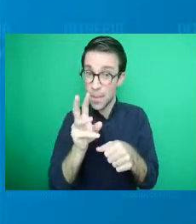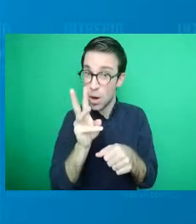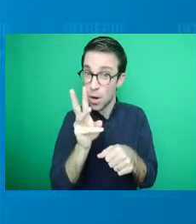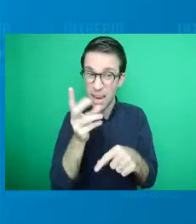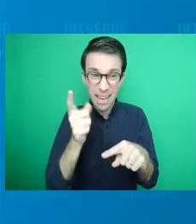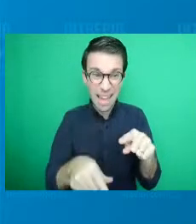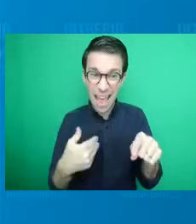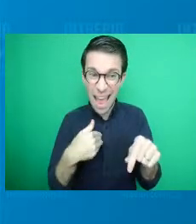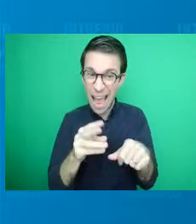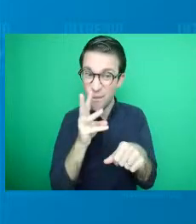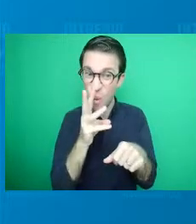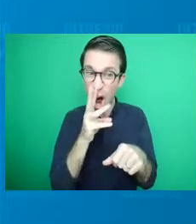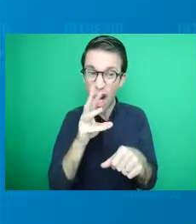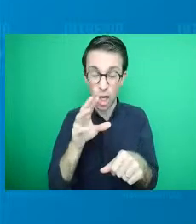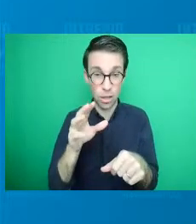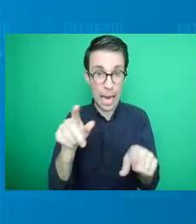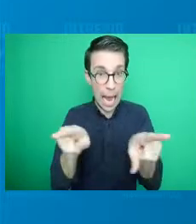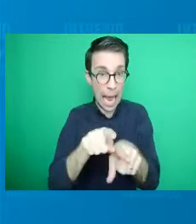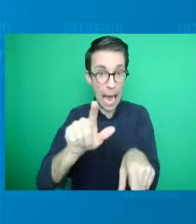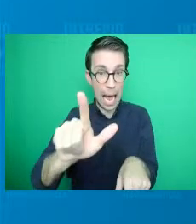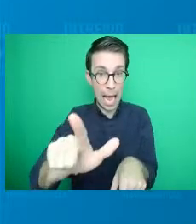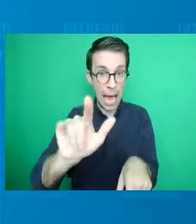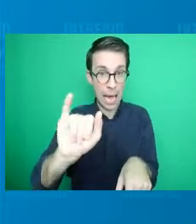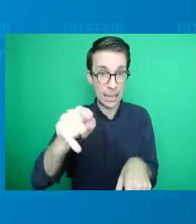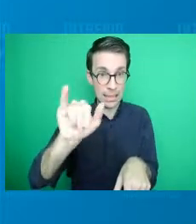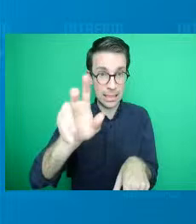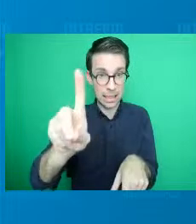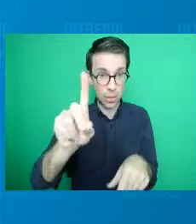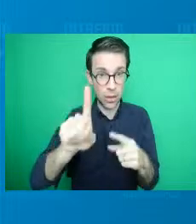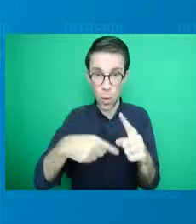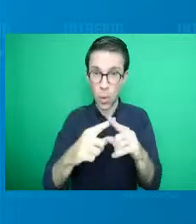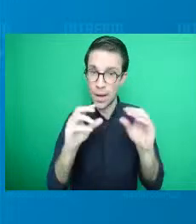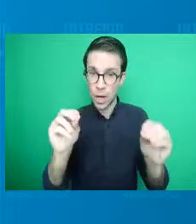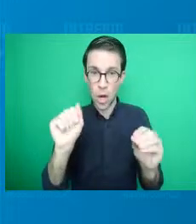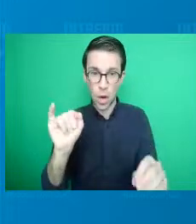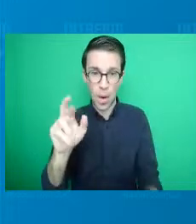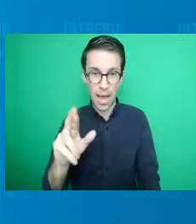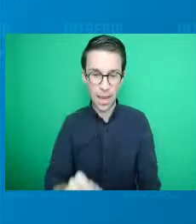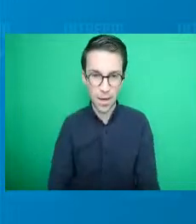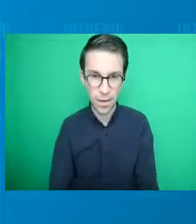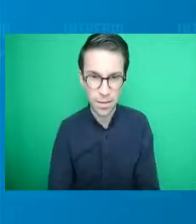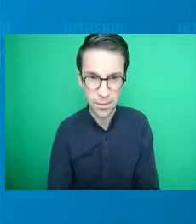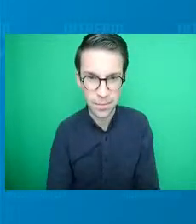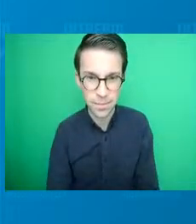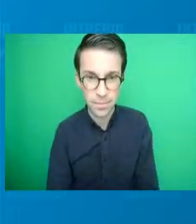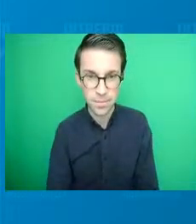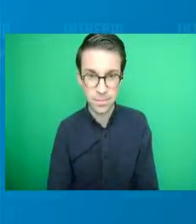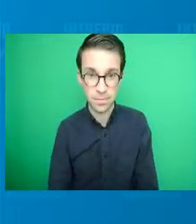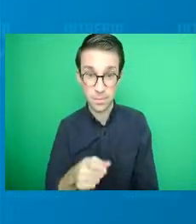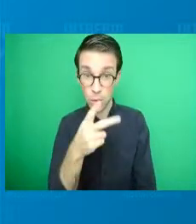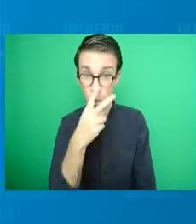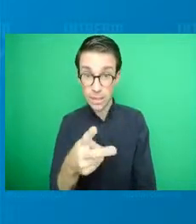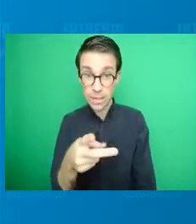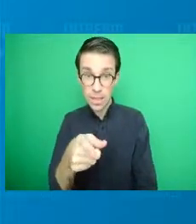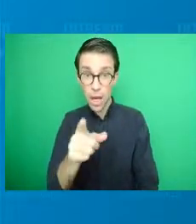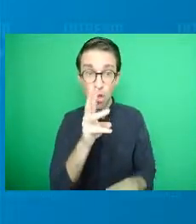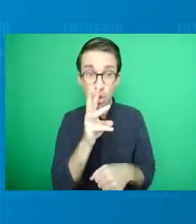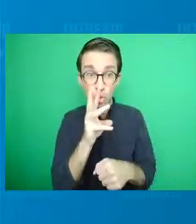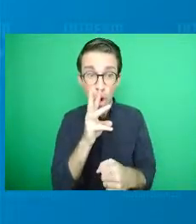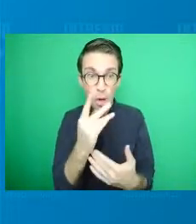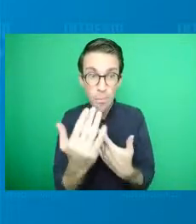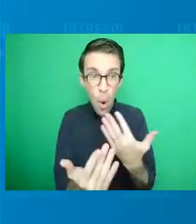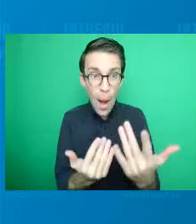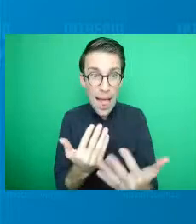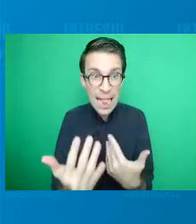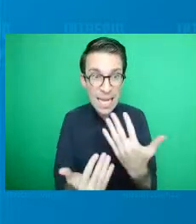exist in its liquid form inside a vacuum. Let's see what happens. The water is boiling. It's going from